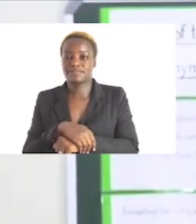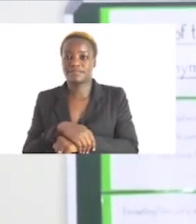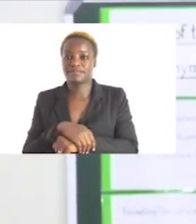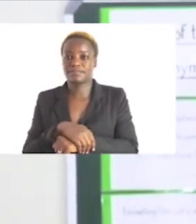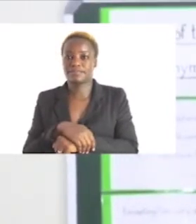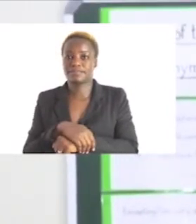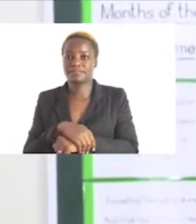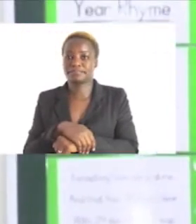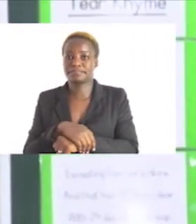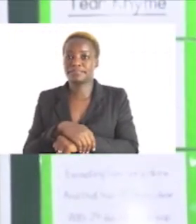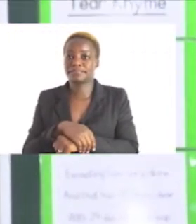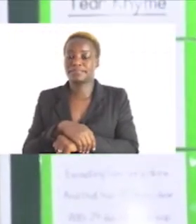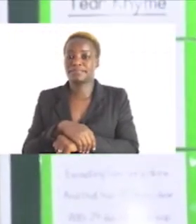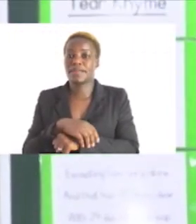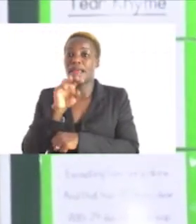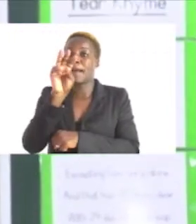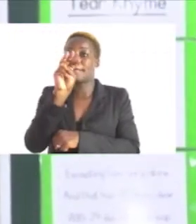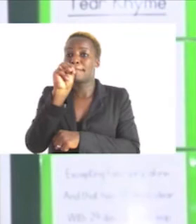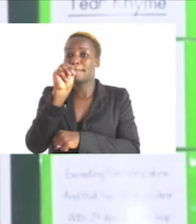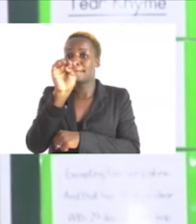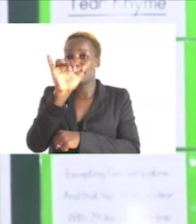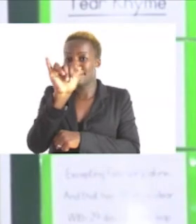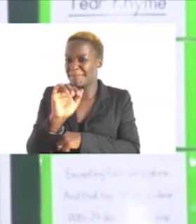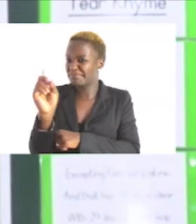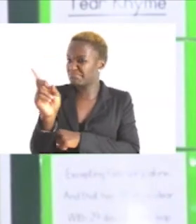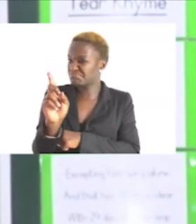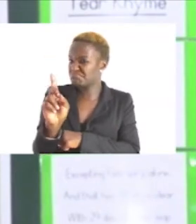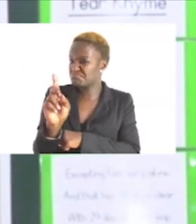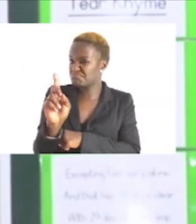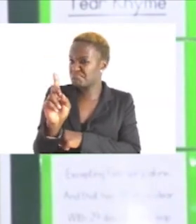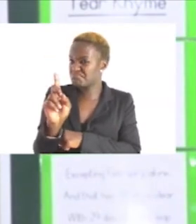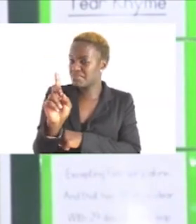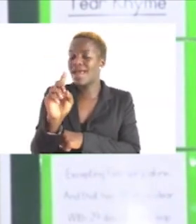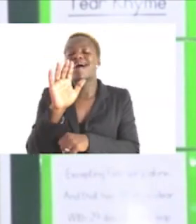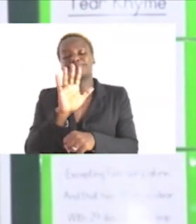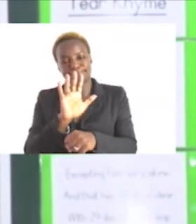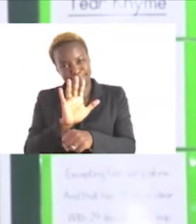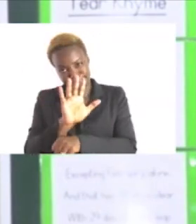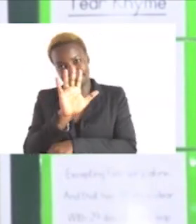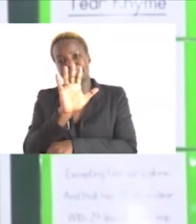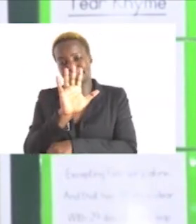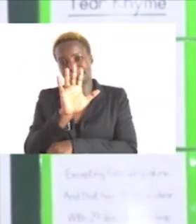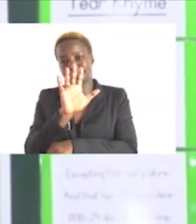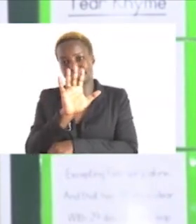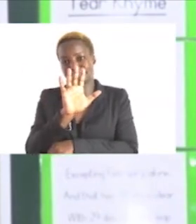Landre, what do you think the fifth month will be? May will be? It will be the